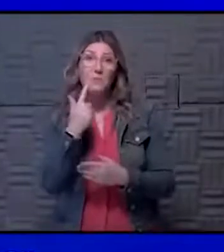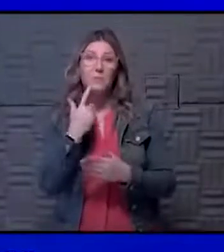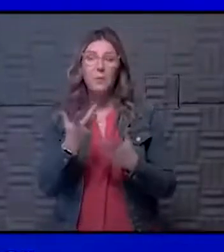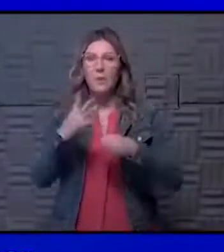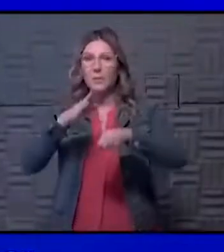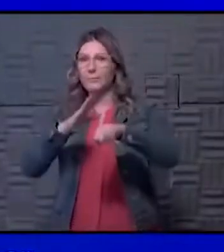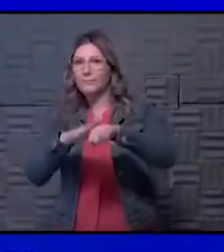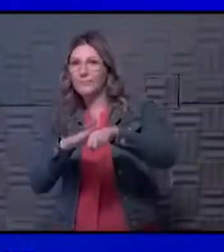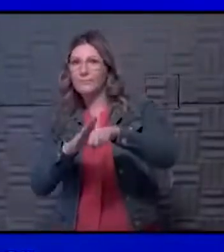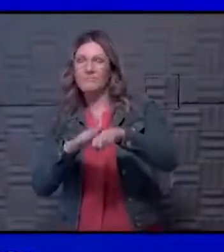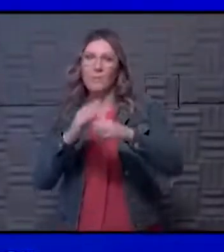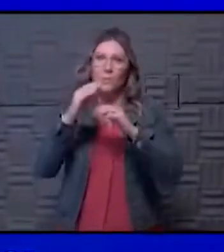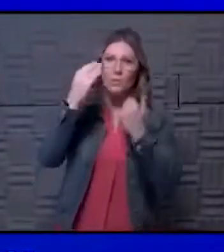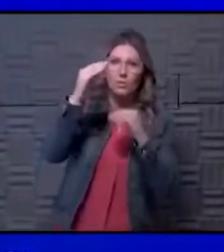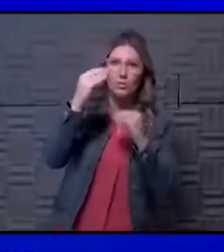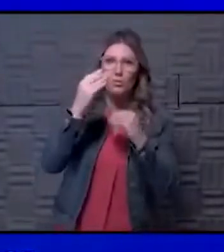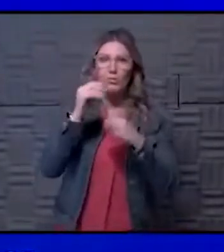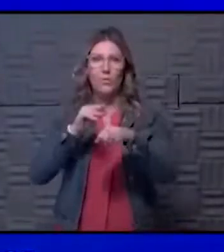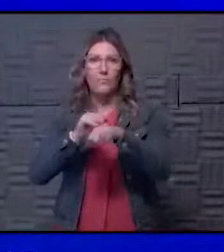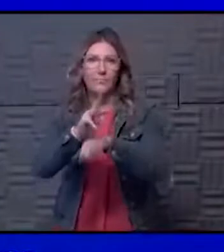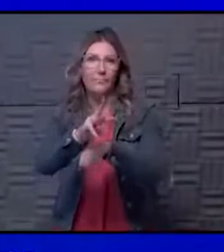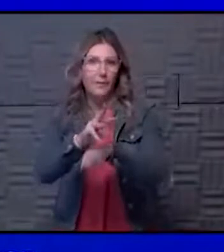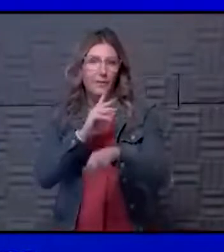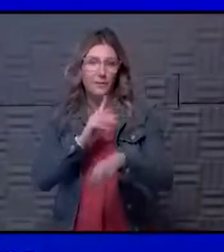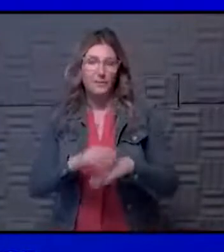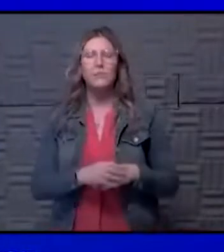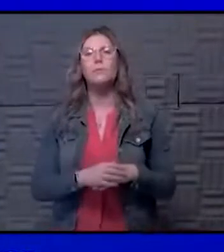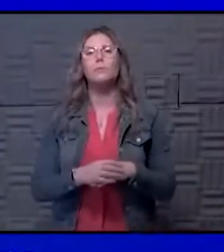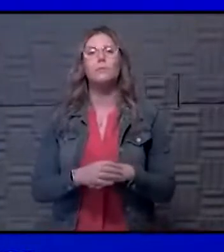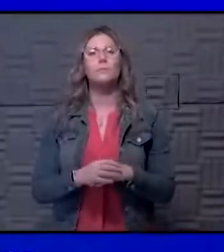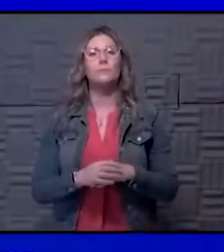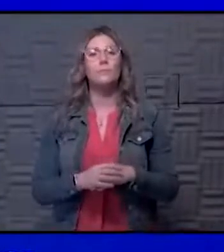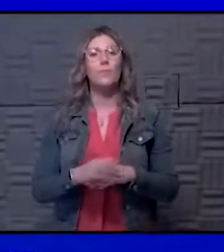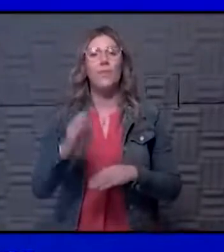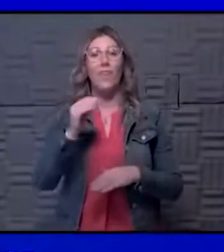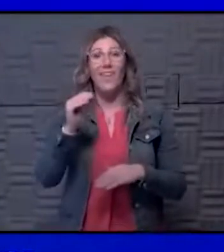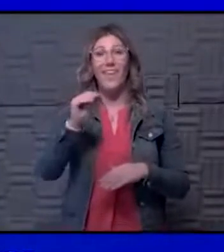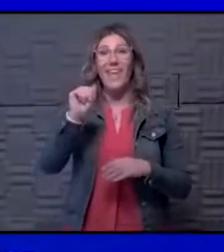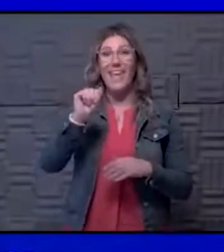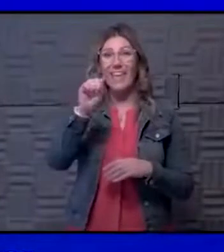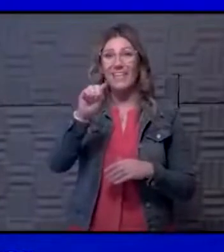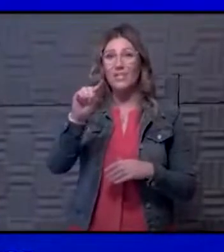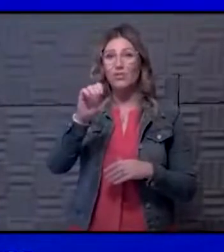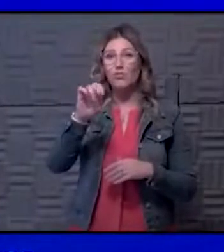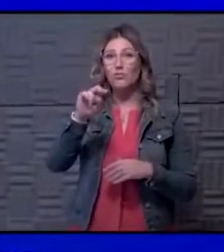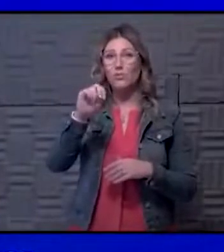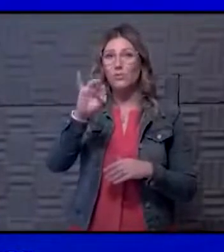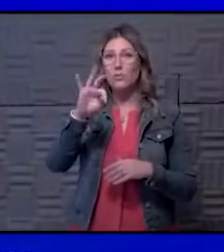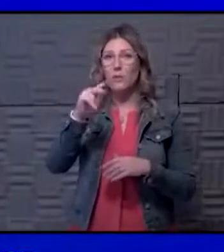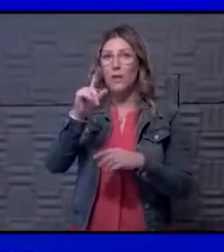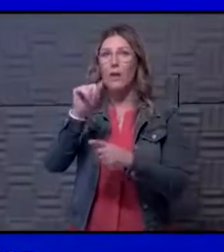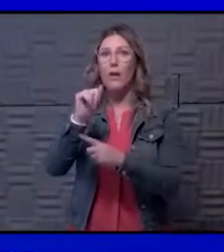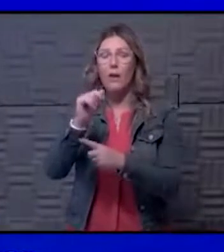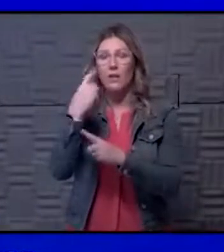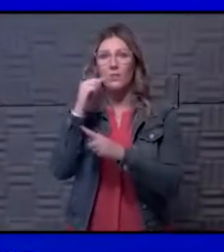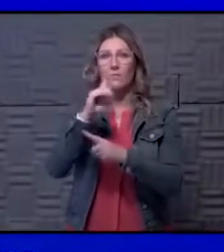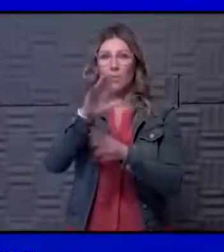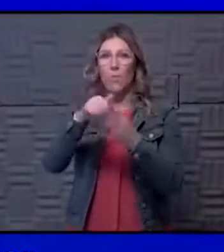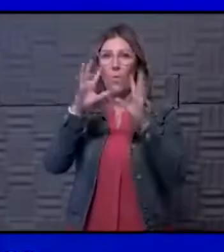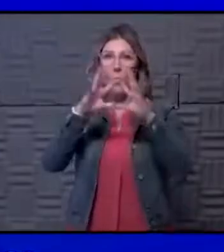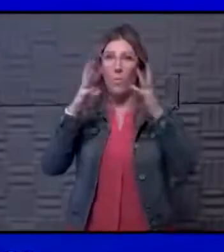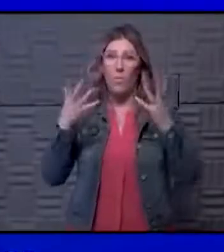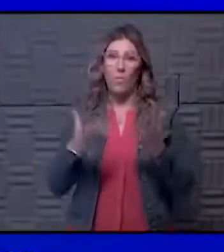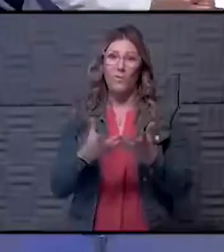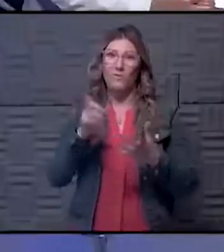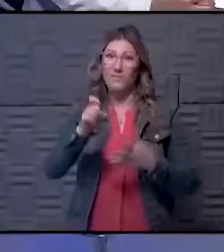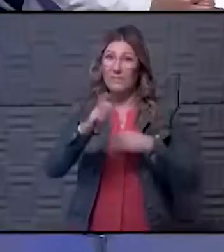warnings or restrictions or some advice, et cetera. But both that and the AstraZeneca vaccine are really meant for the entire world. We really need to get